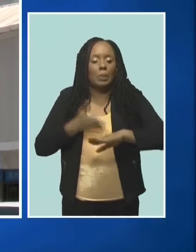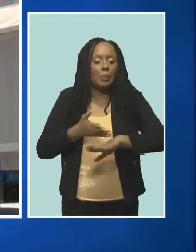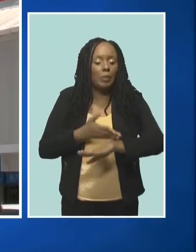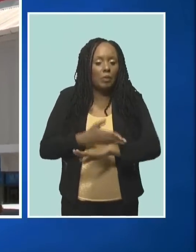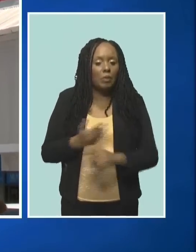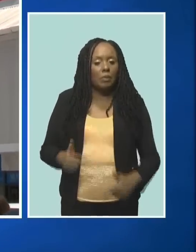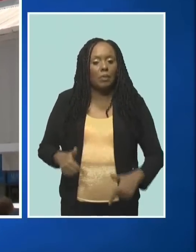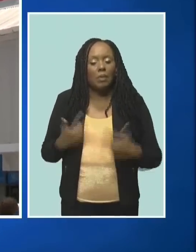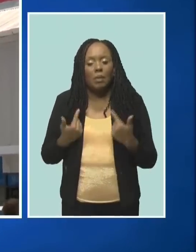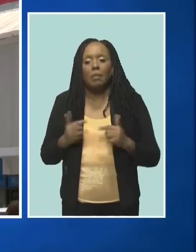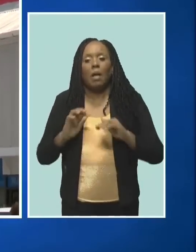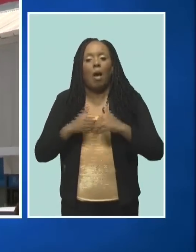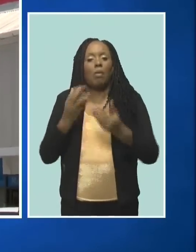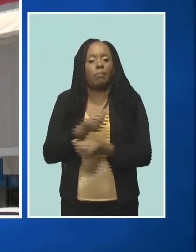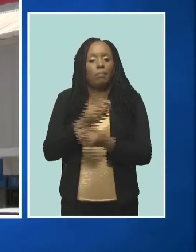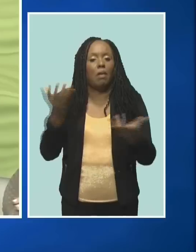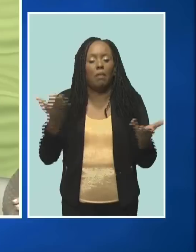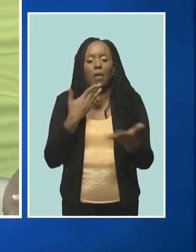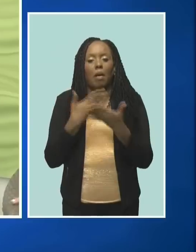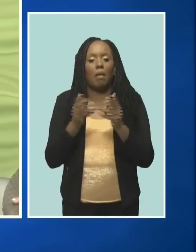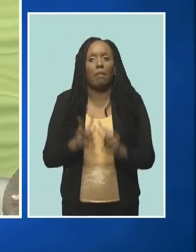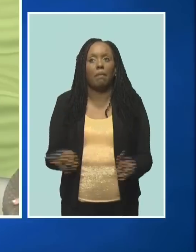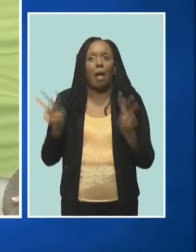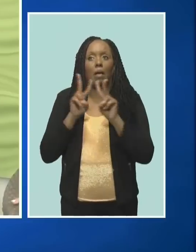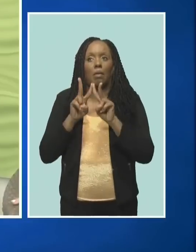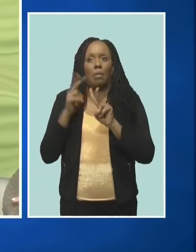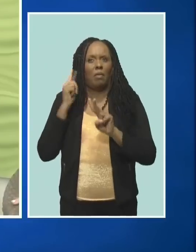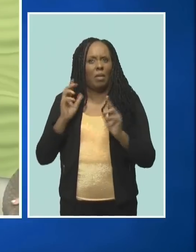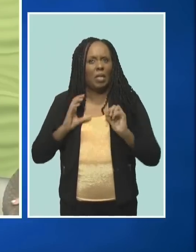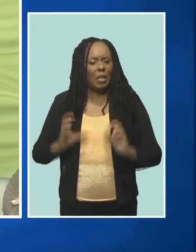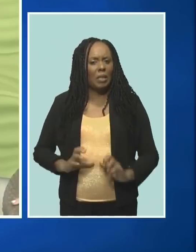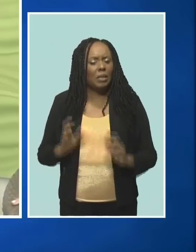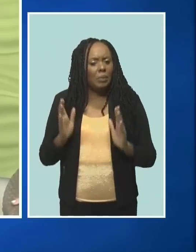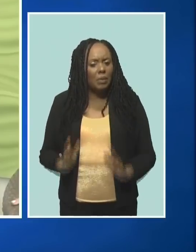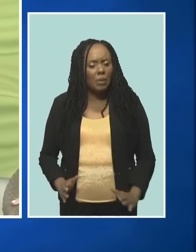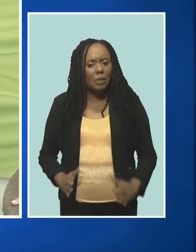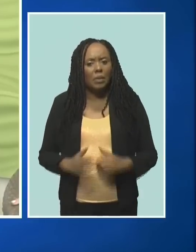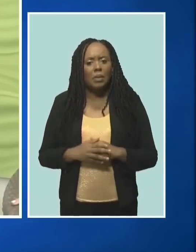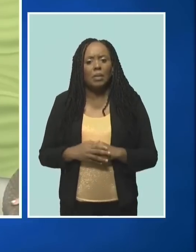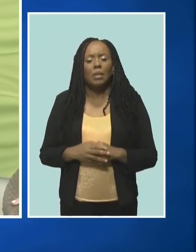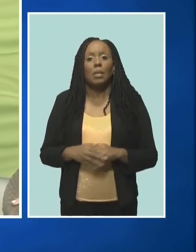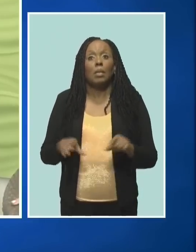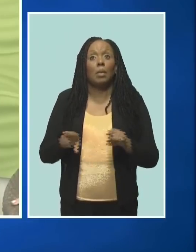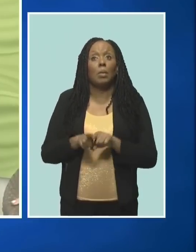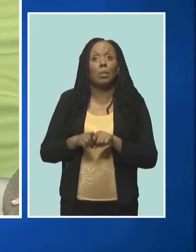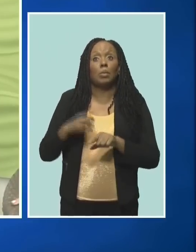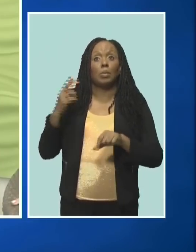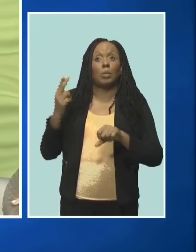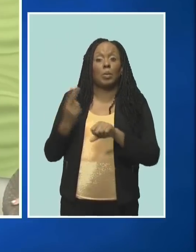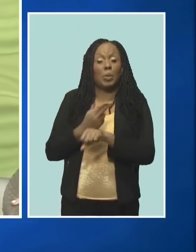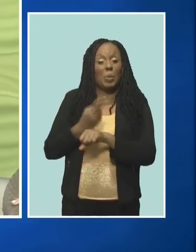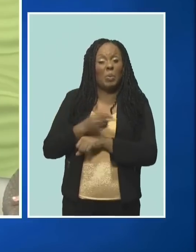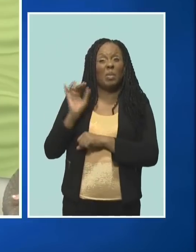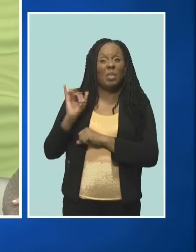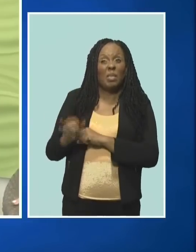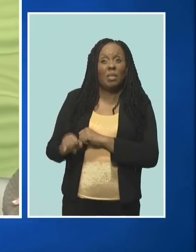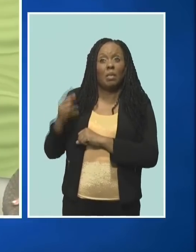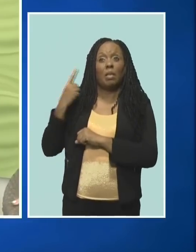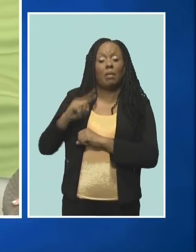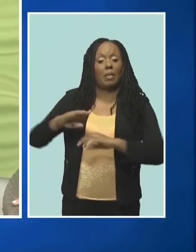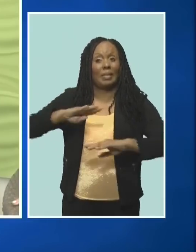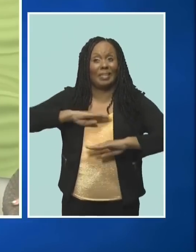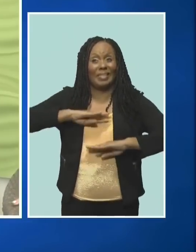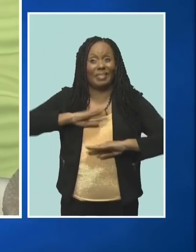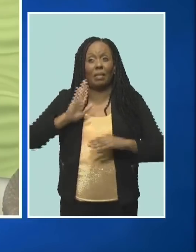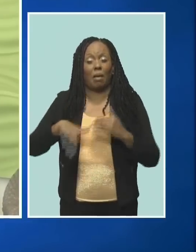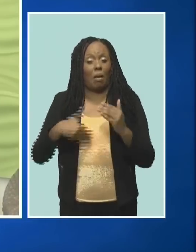and how they deliver value to customers. He also said at the core of the development is to use digital transformation to meet the